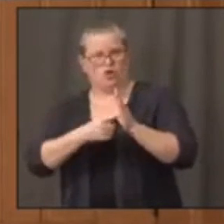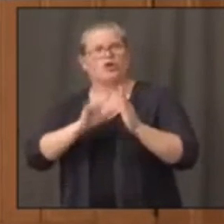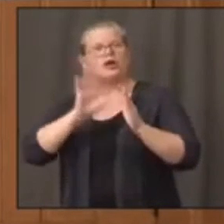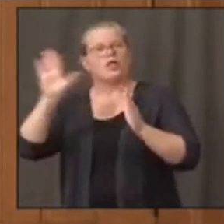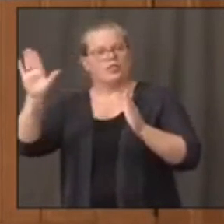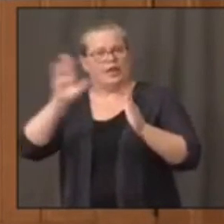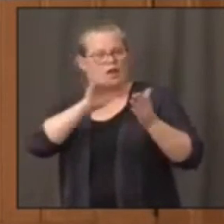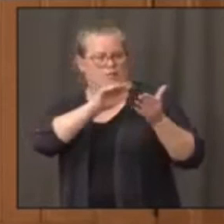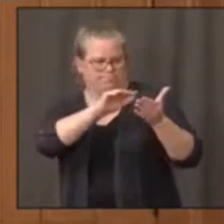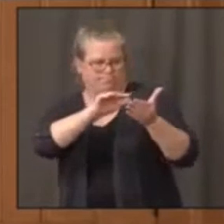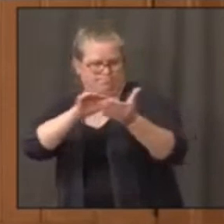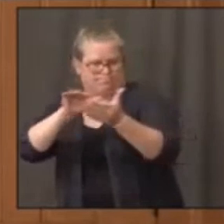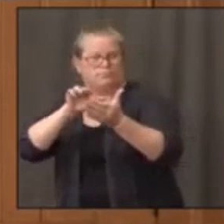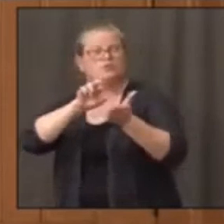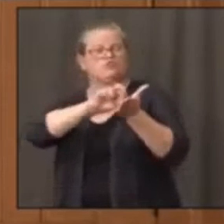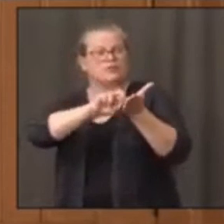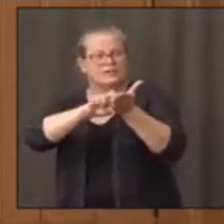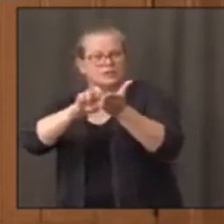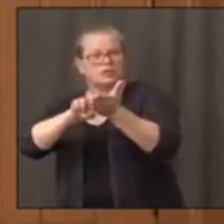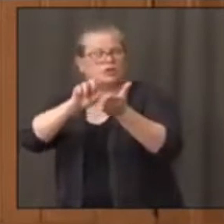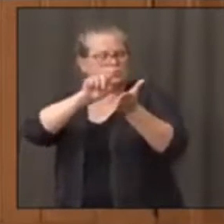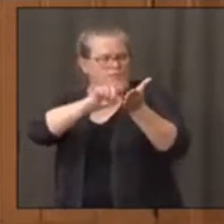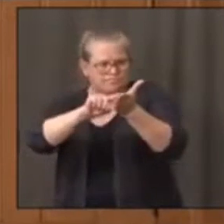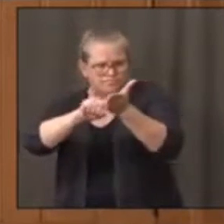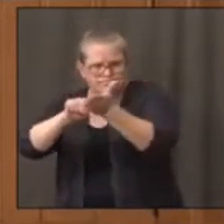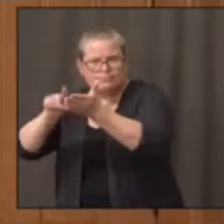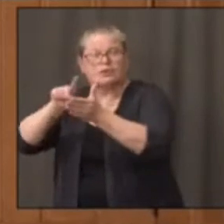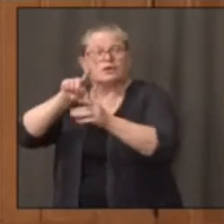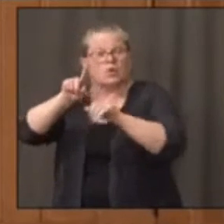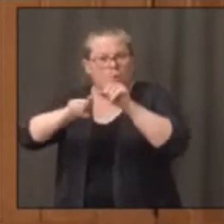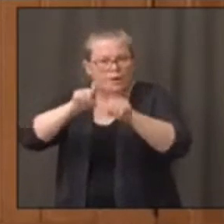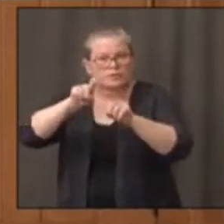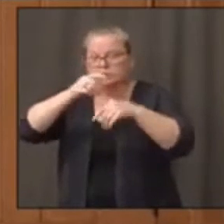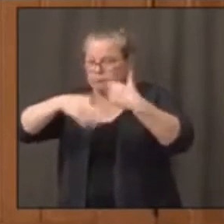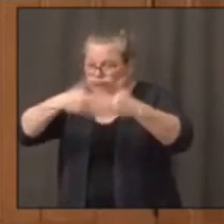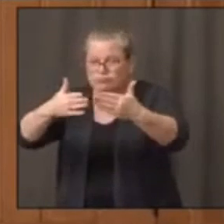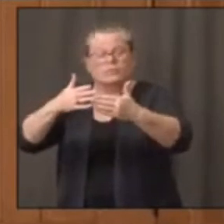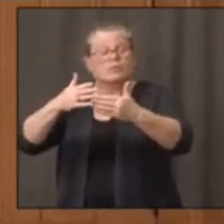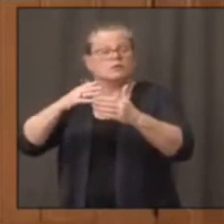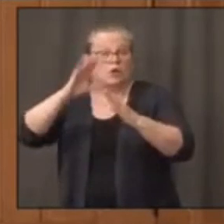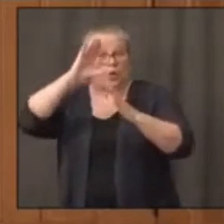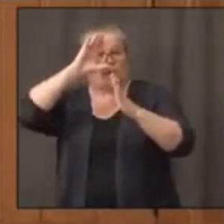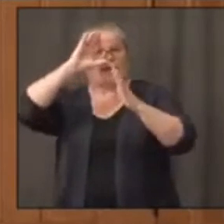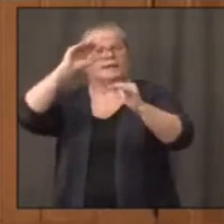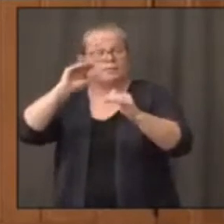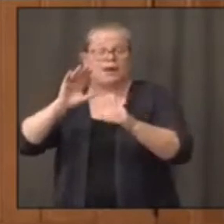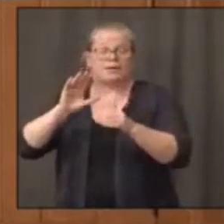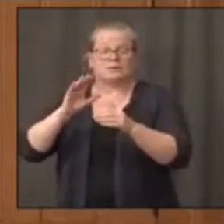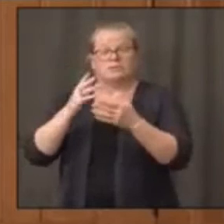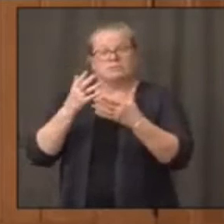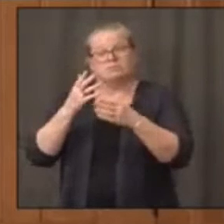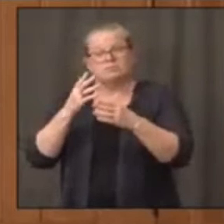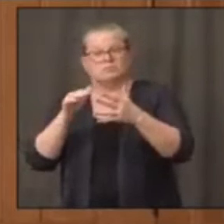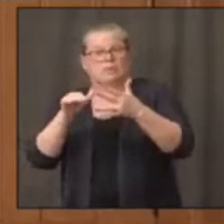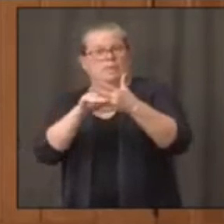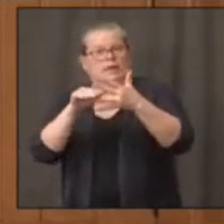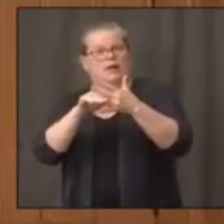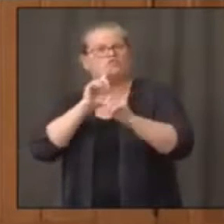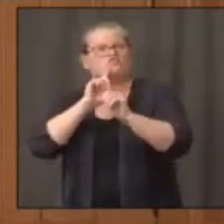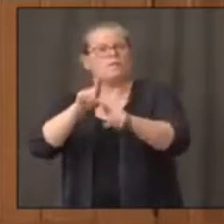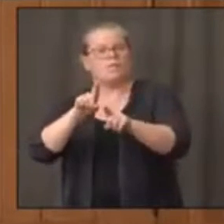their research, their collection, their interviews, so it's off and running, and we expect an interim report by mid-August.